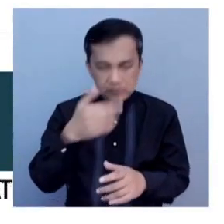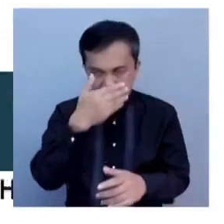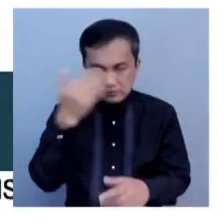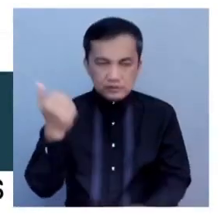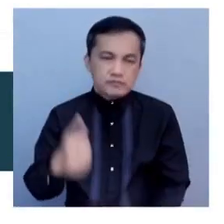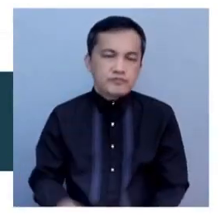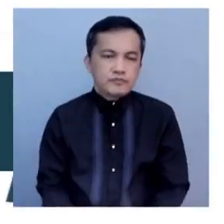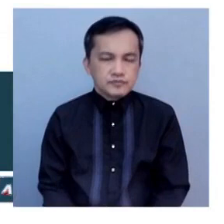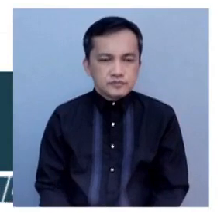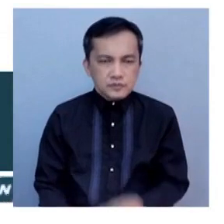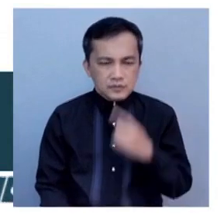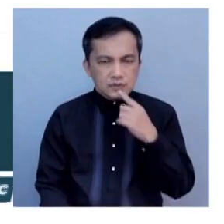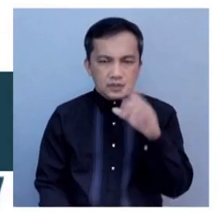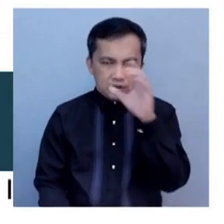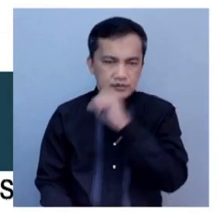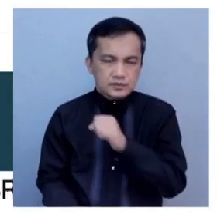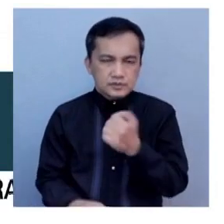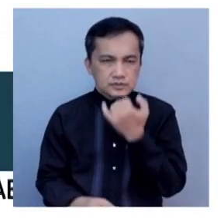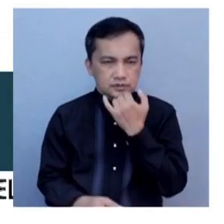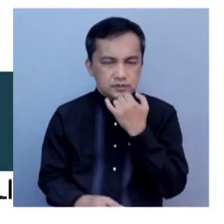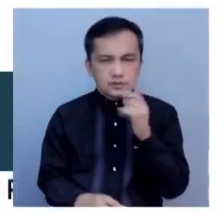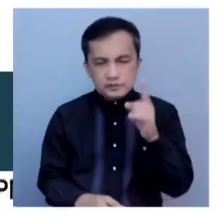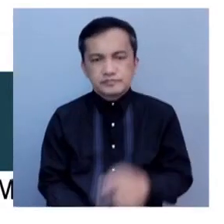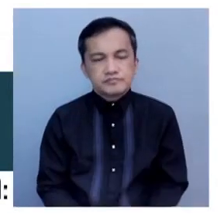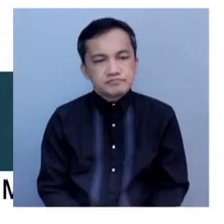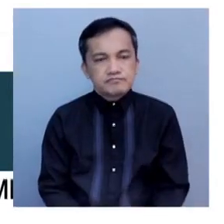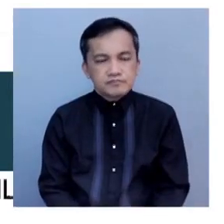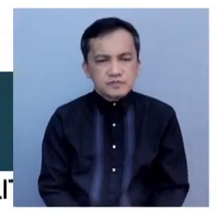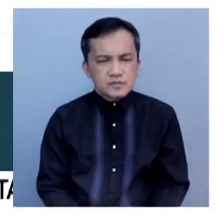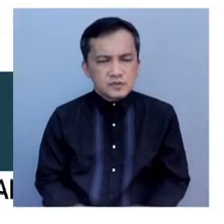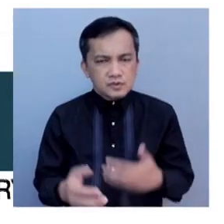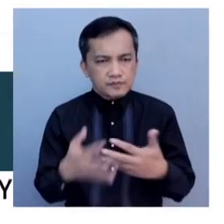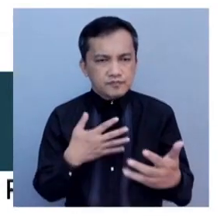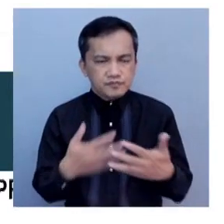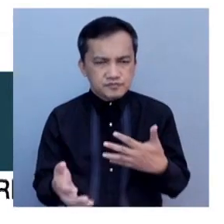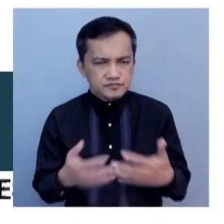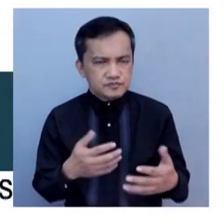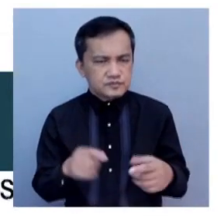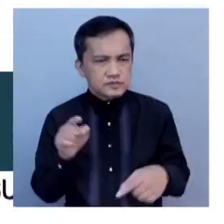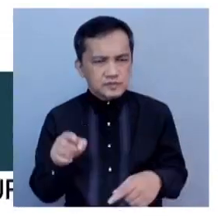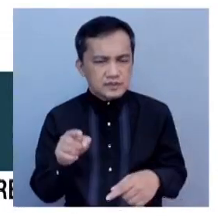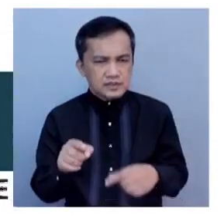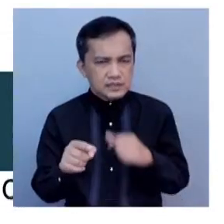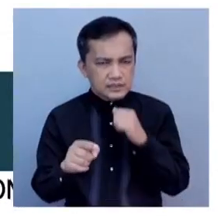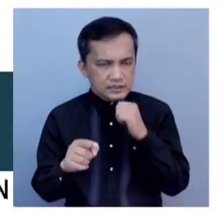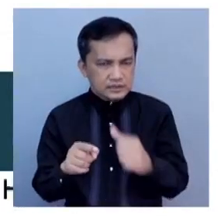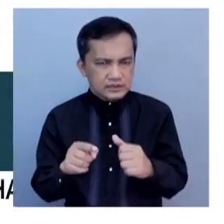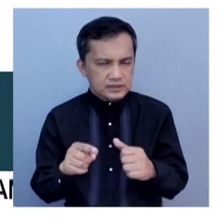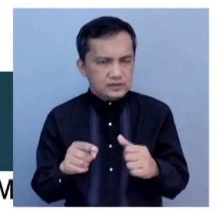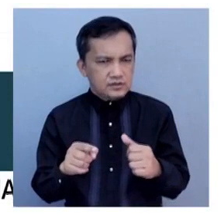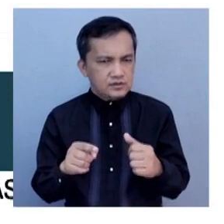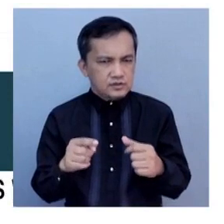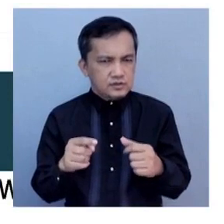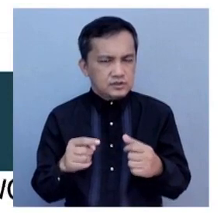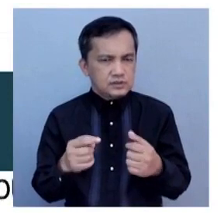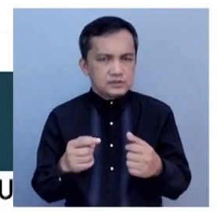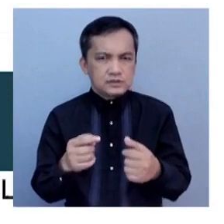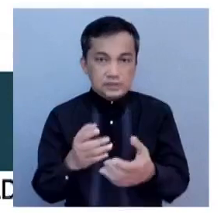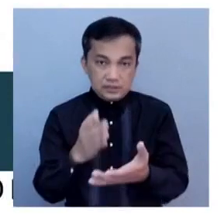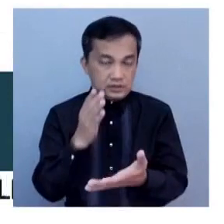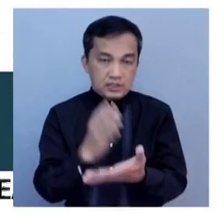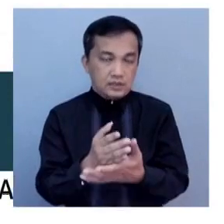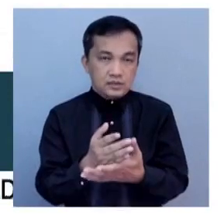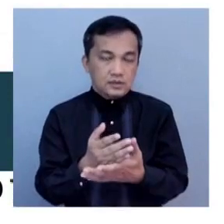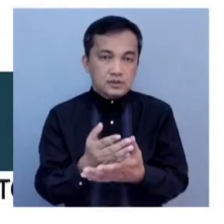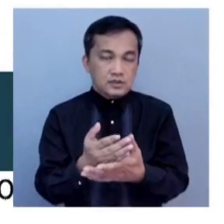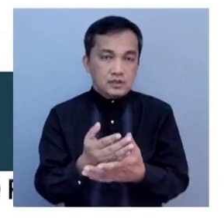China's calculation right now. However, this is not going away anytime